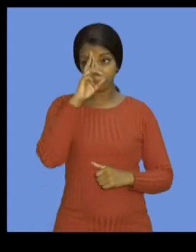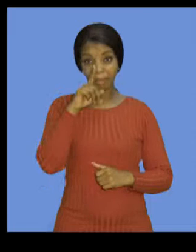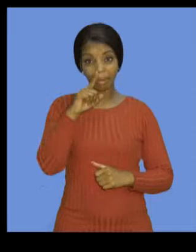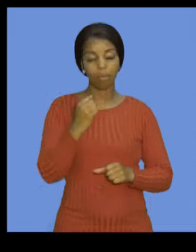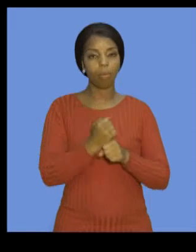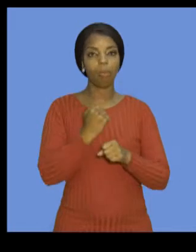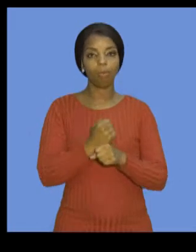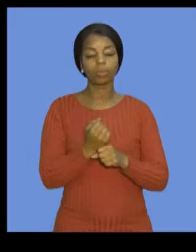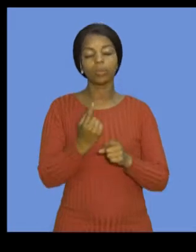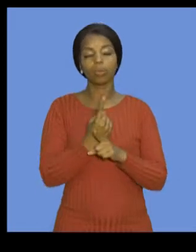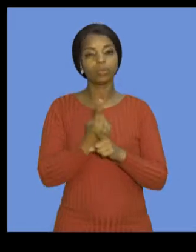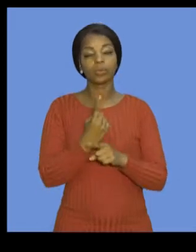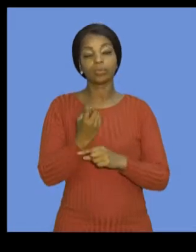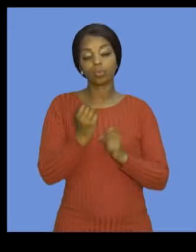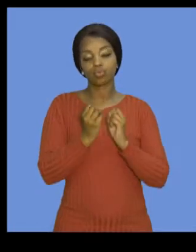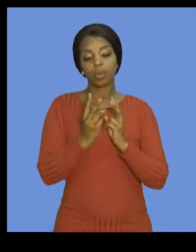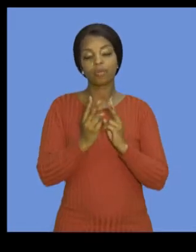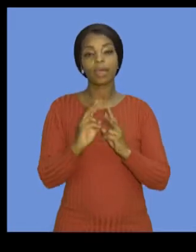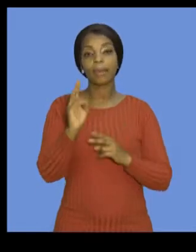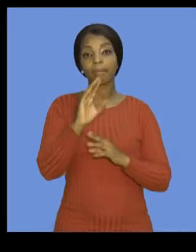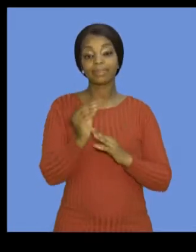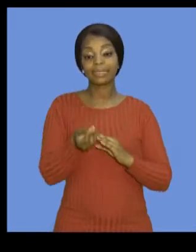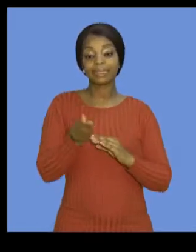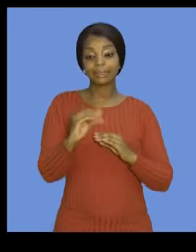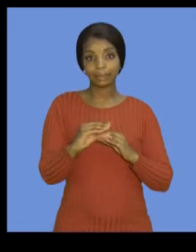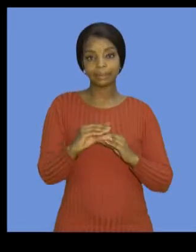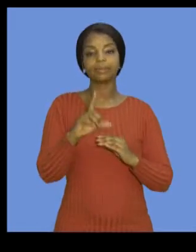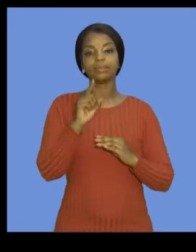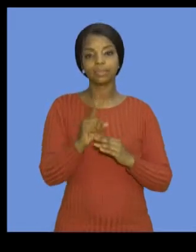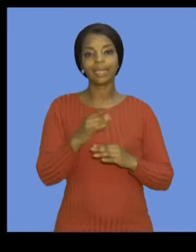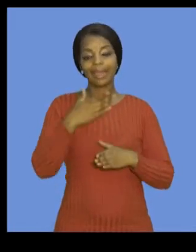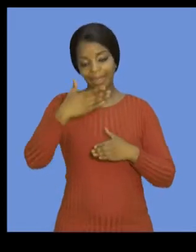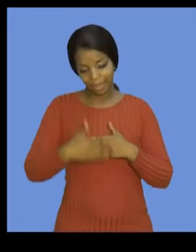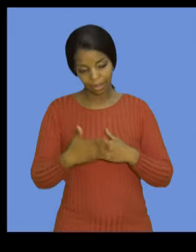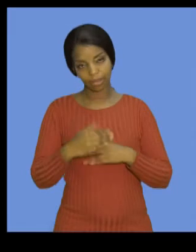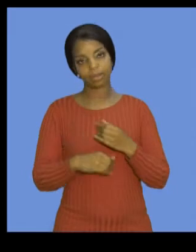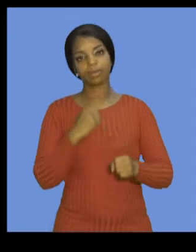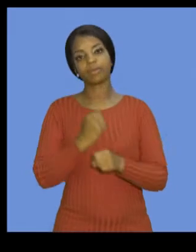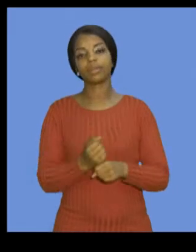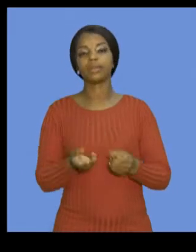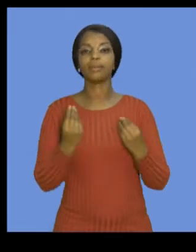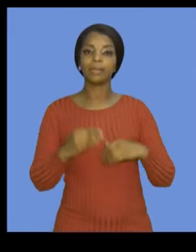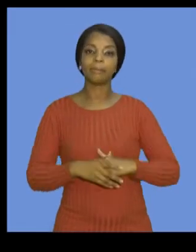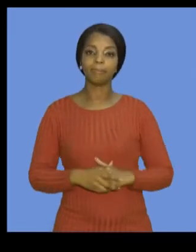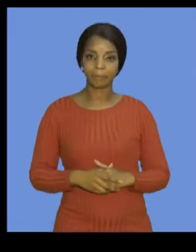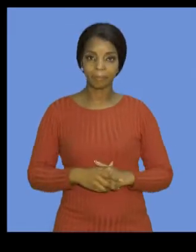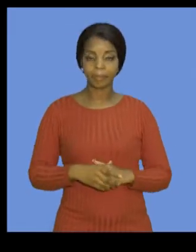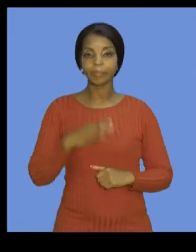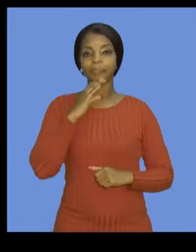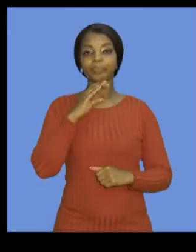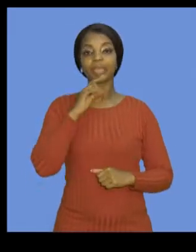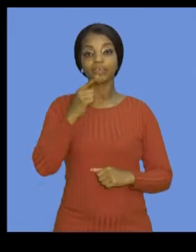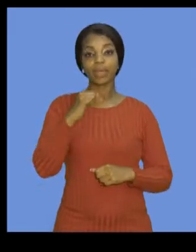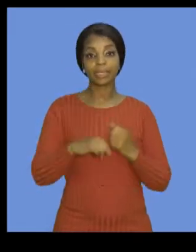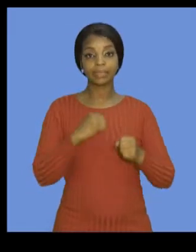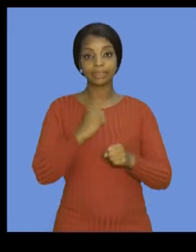the year, right? Hence, it's per annum. Let's look at what this means. So it means for the first year, I'm going to get 12%